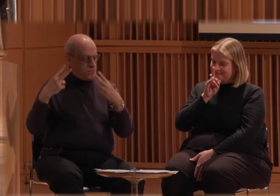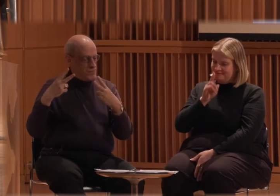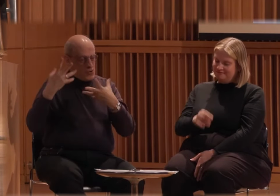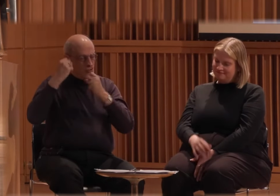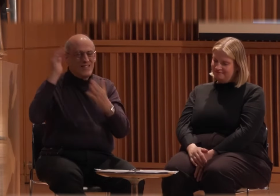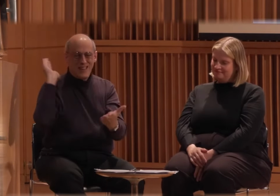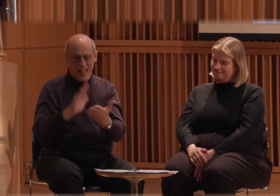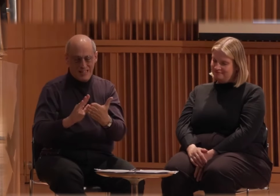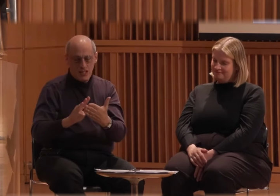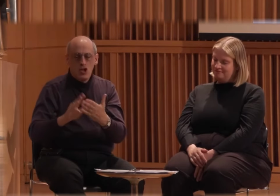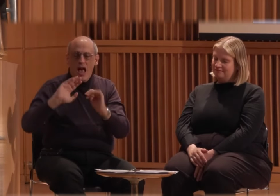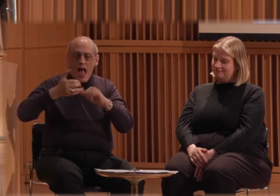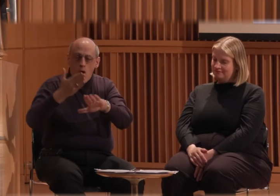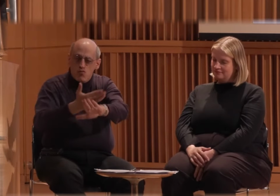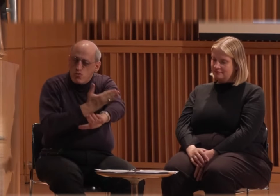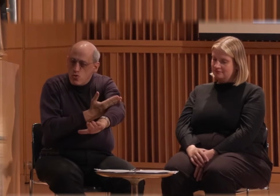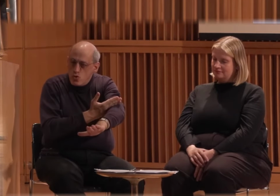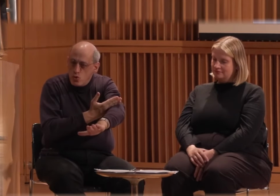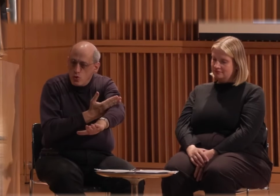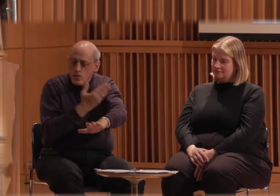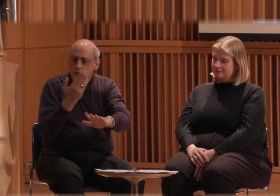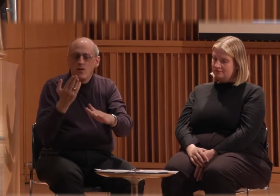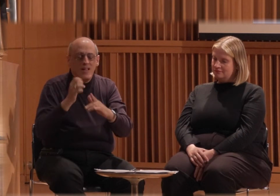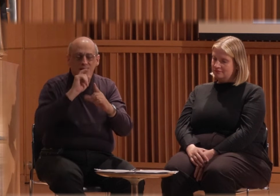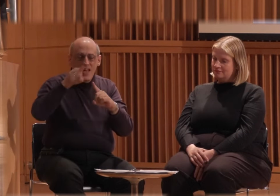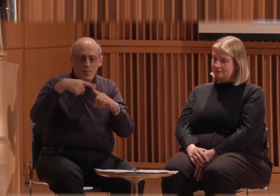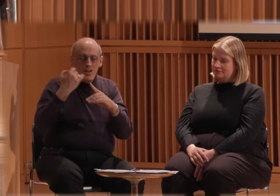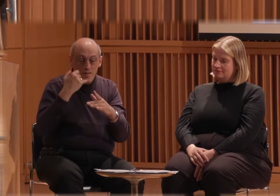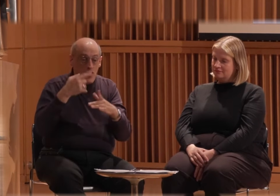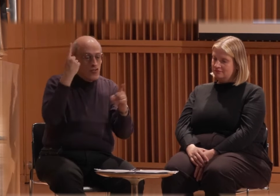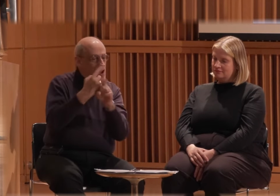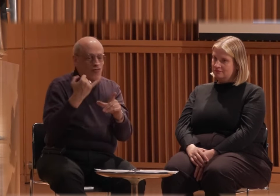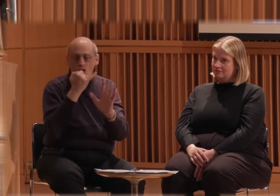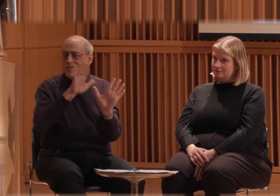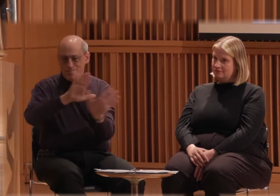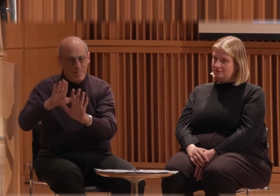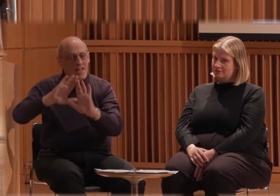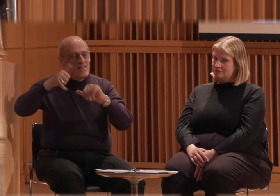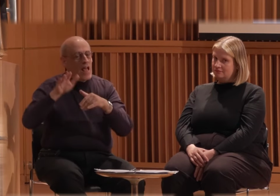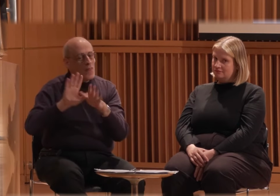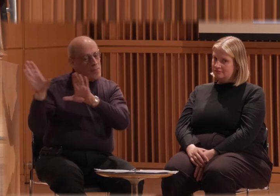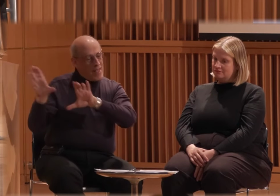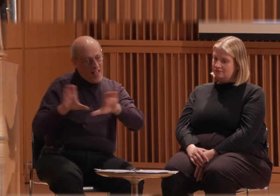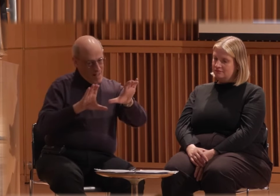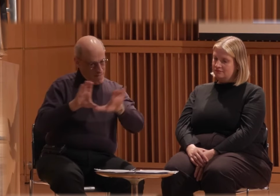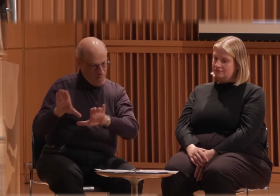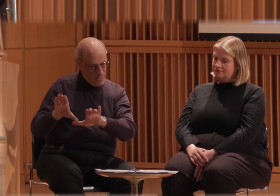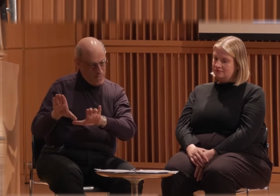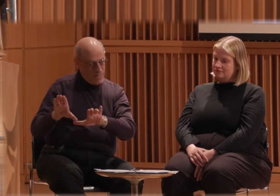do to actually, it's not so much about whether they got something right or wrong, it's how they behave